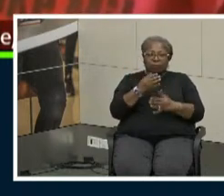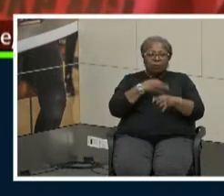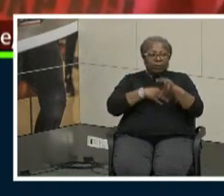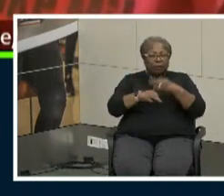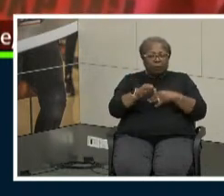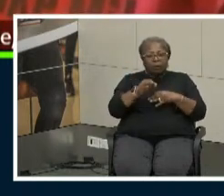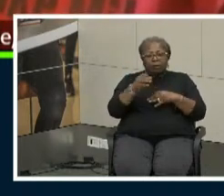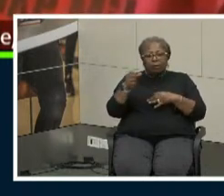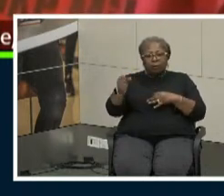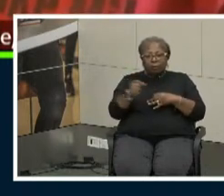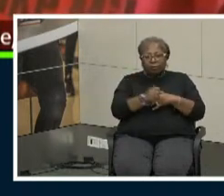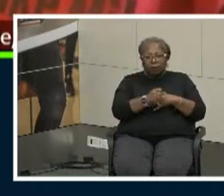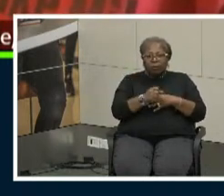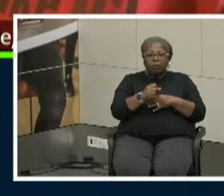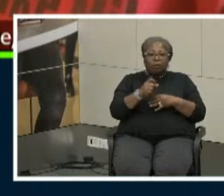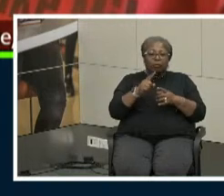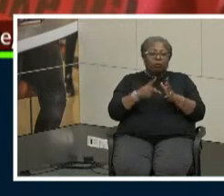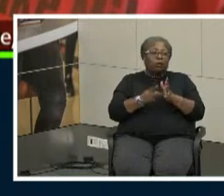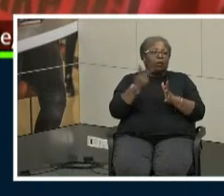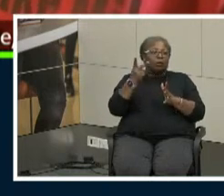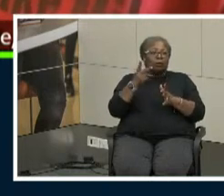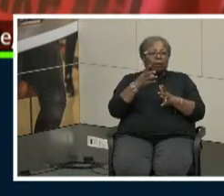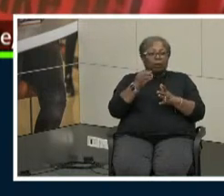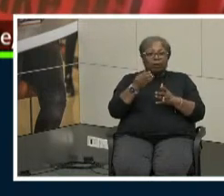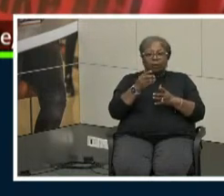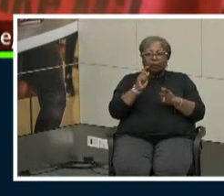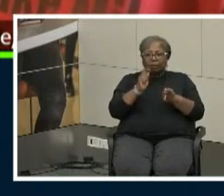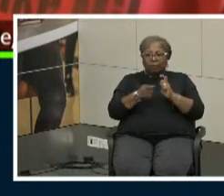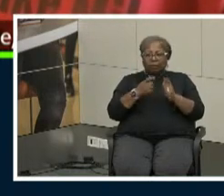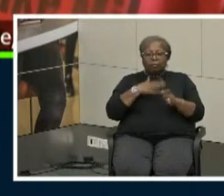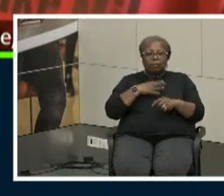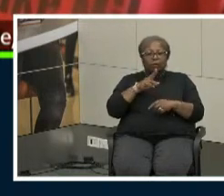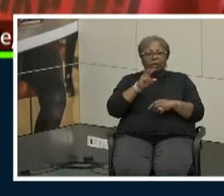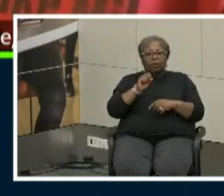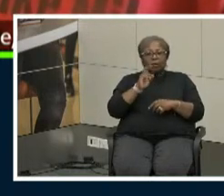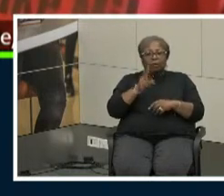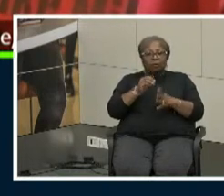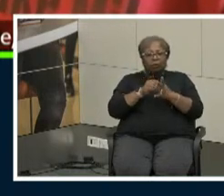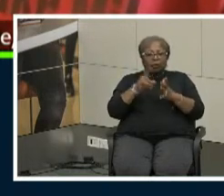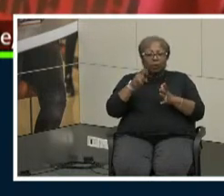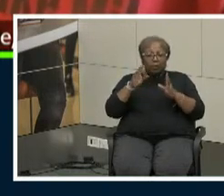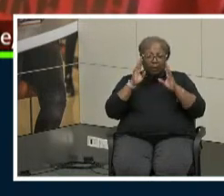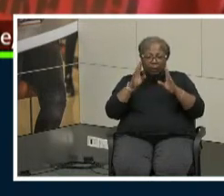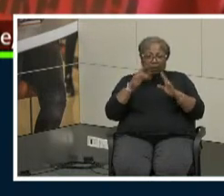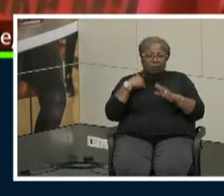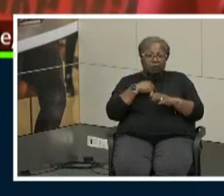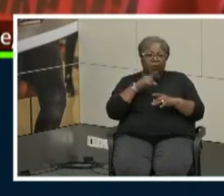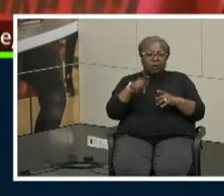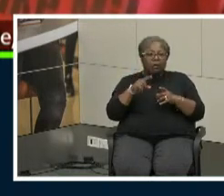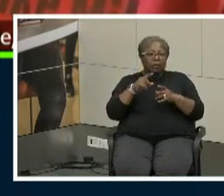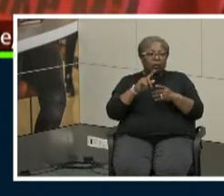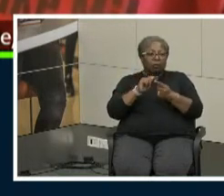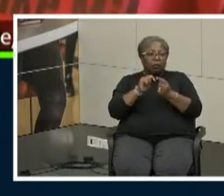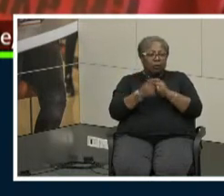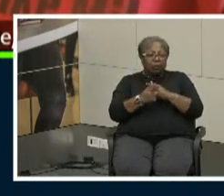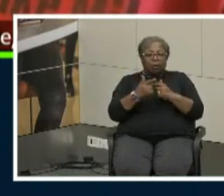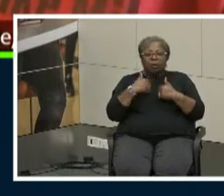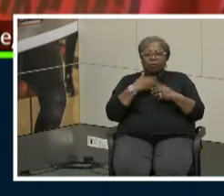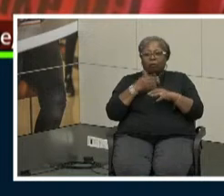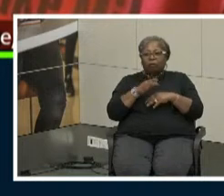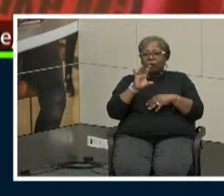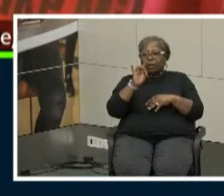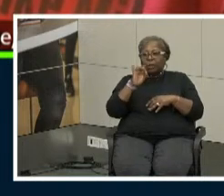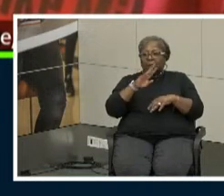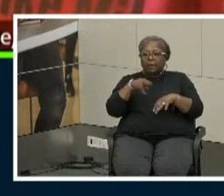of removal so I agree to double up and move rooms my US History students need attention we need translation having over eight